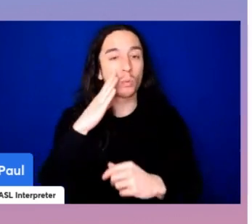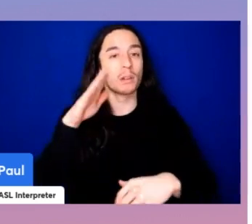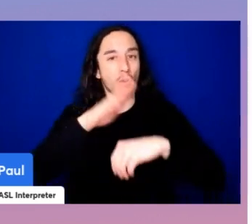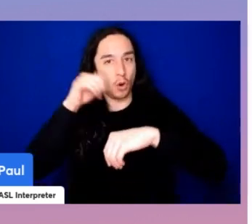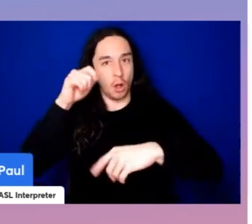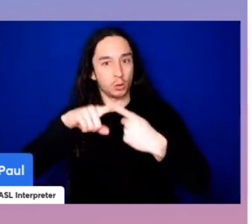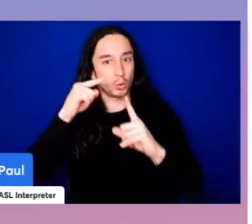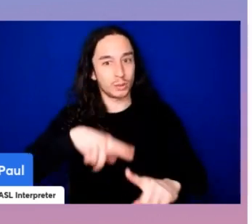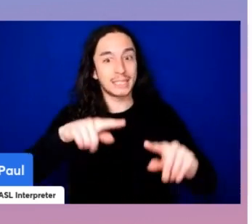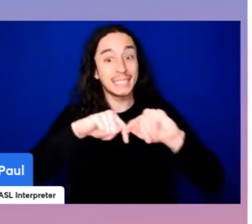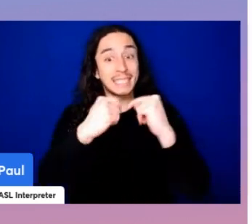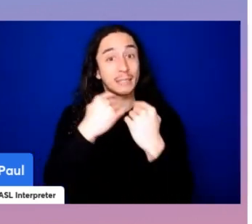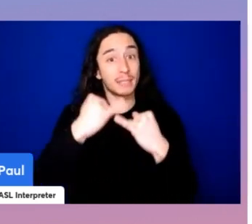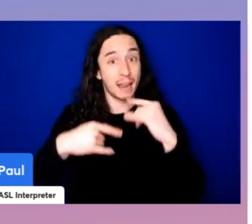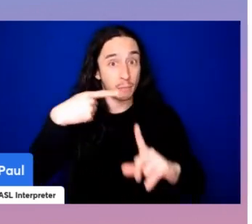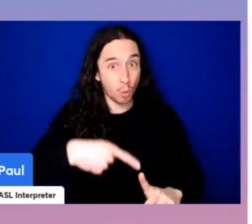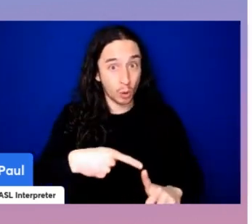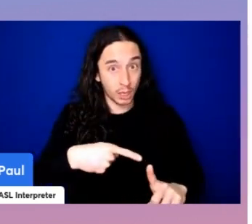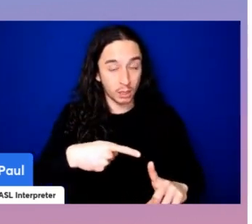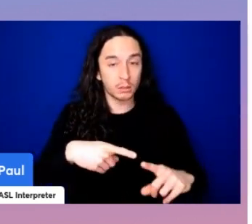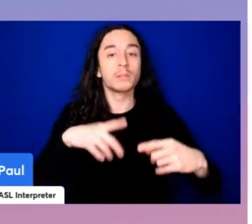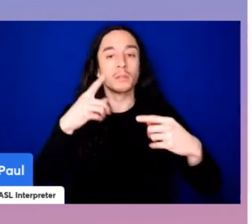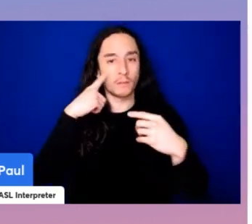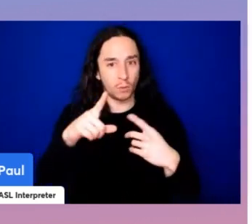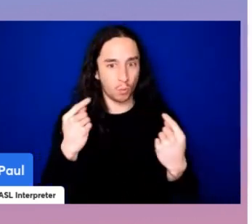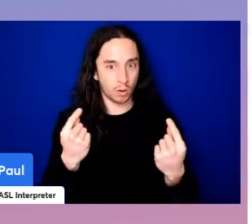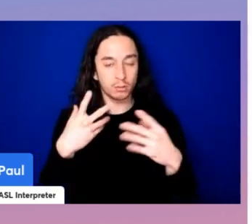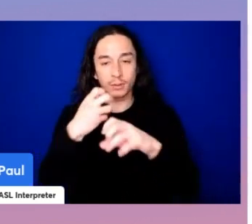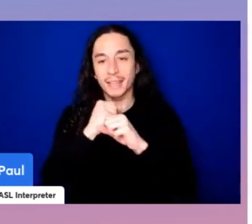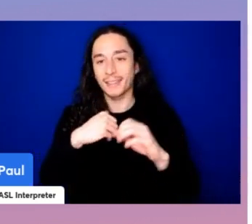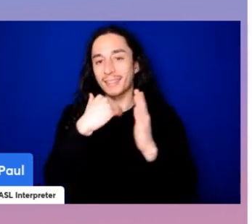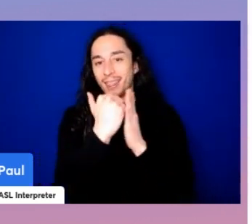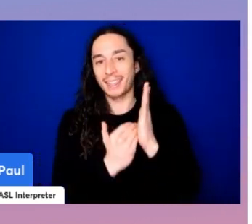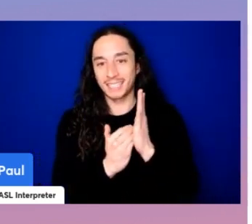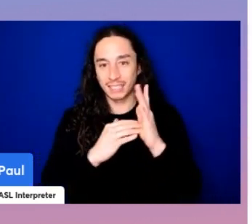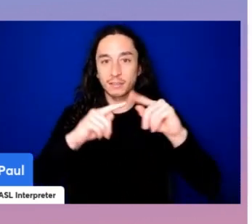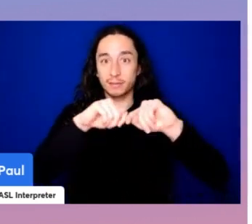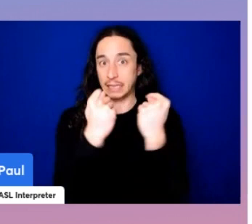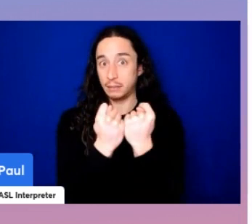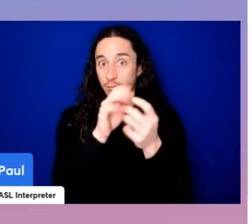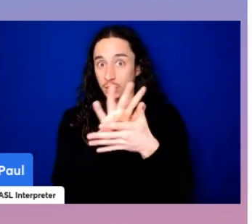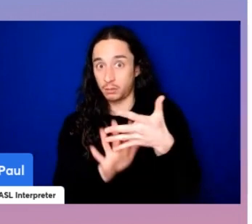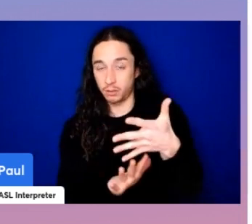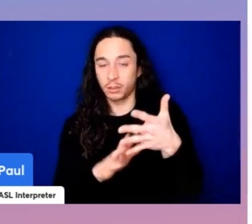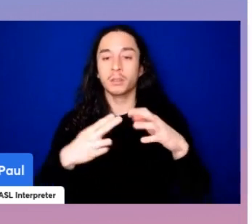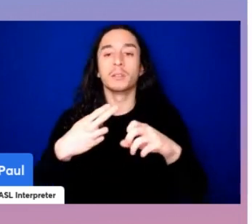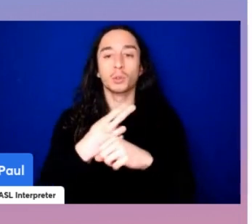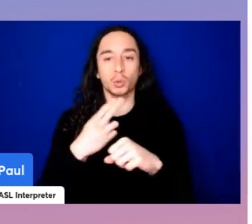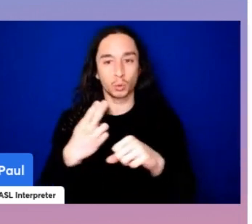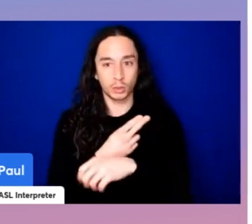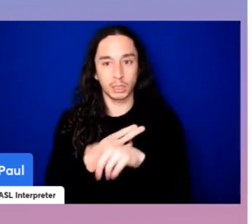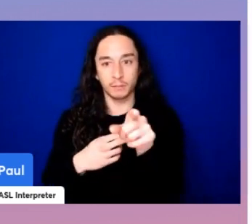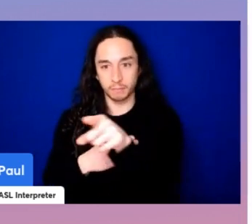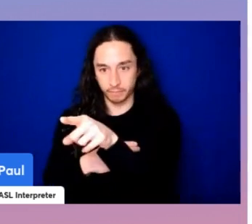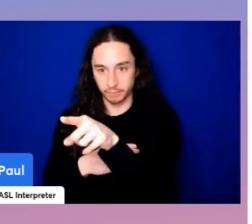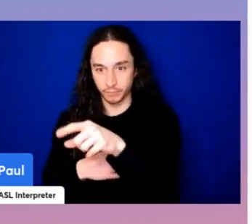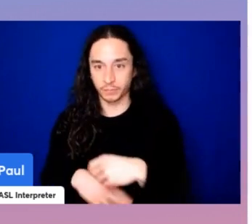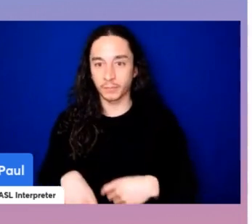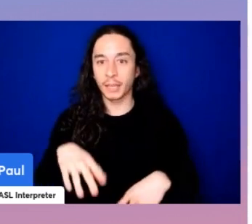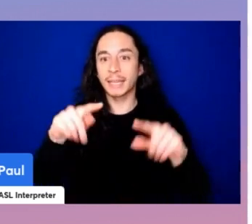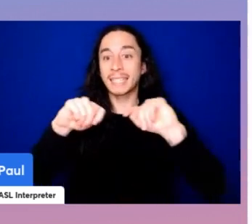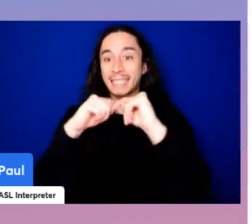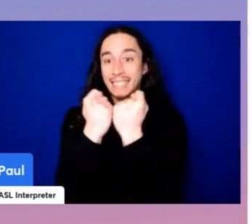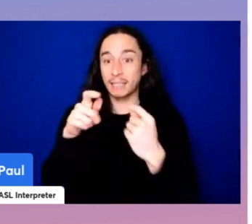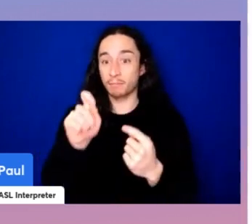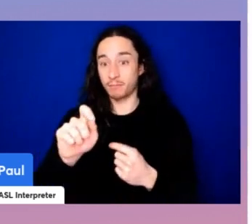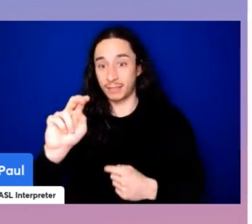teams endpoint to get the list of teams using the team